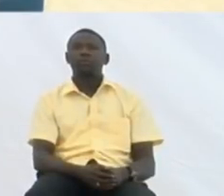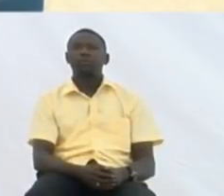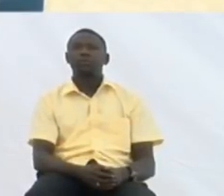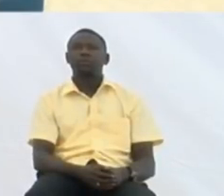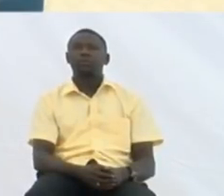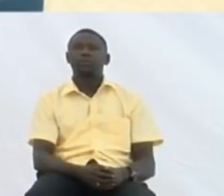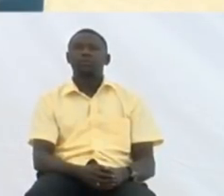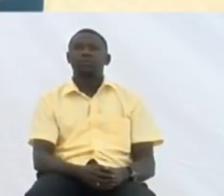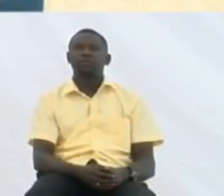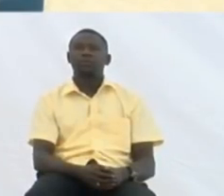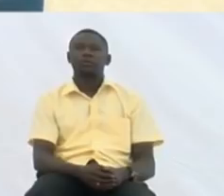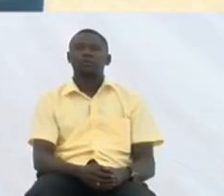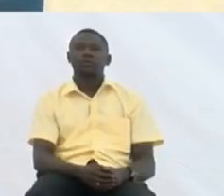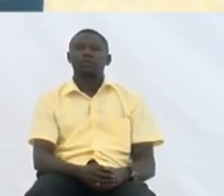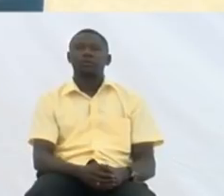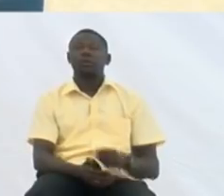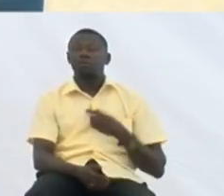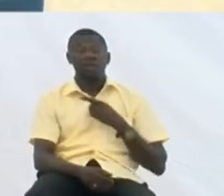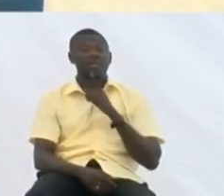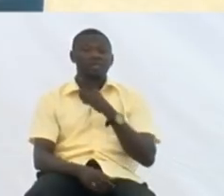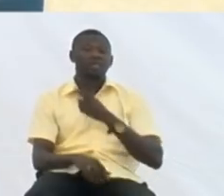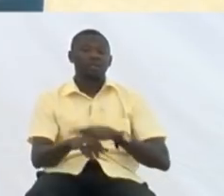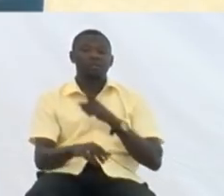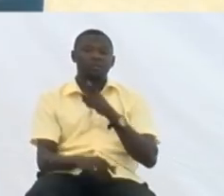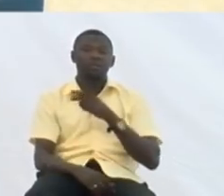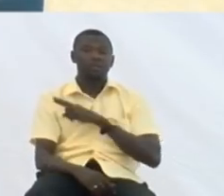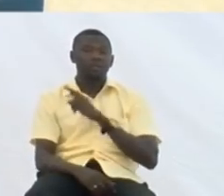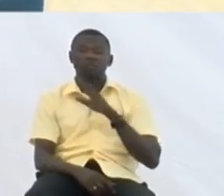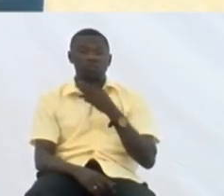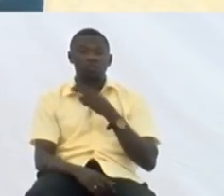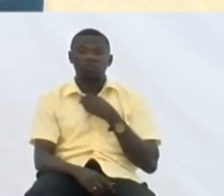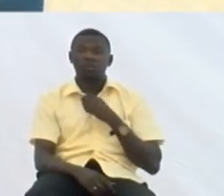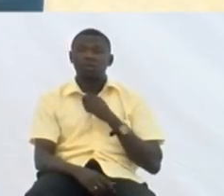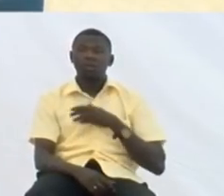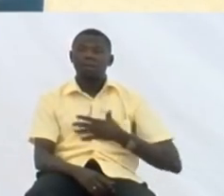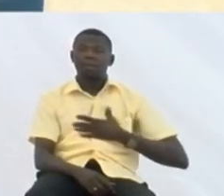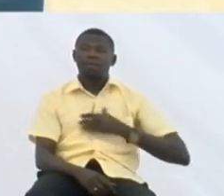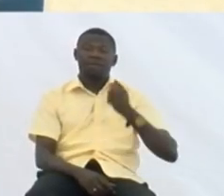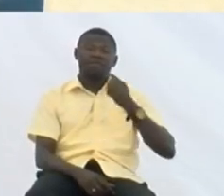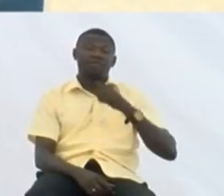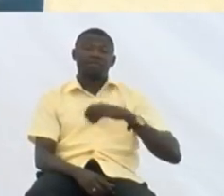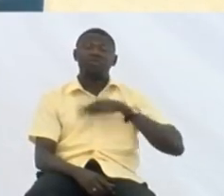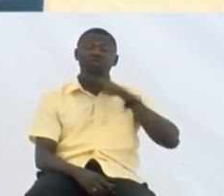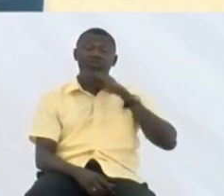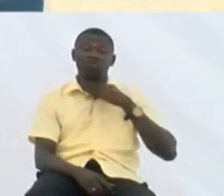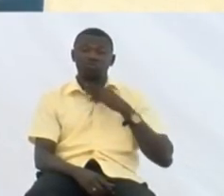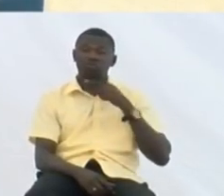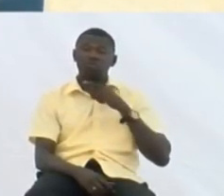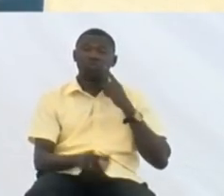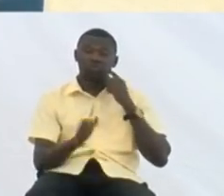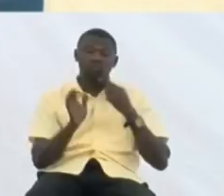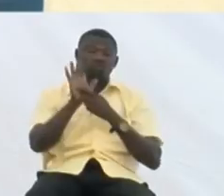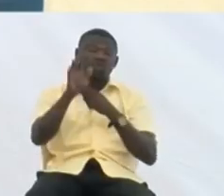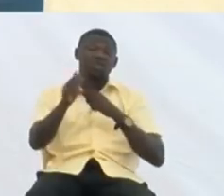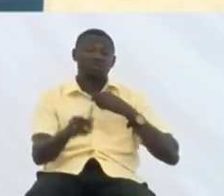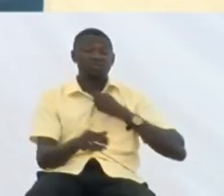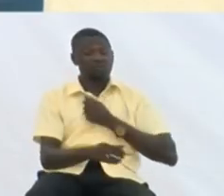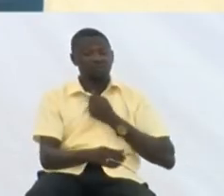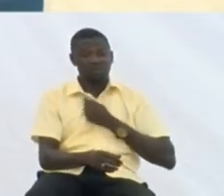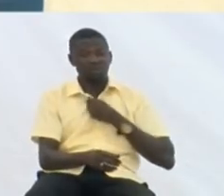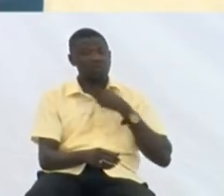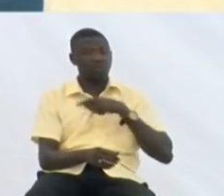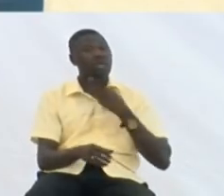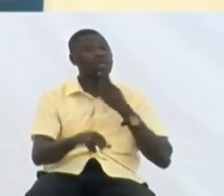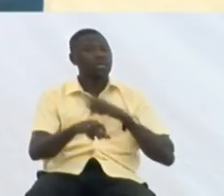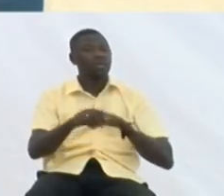that time, they would not be brave enough to show their sympathy towards us whilst Yaya Jame was